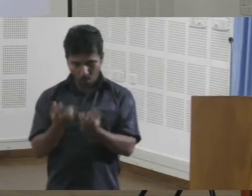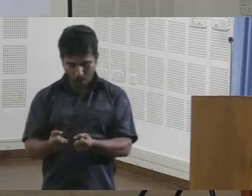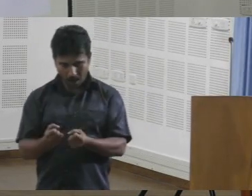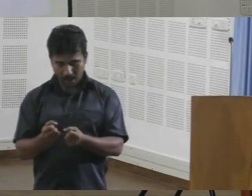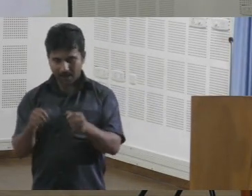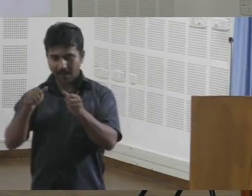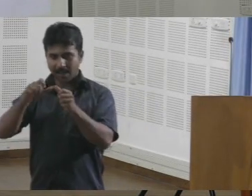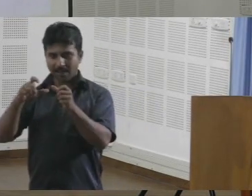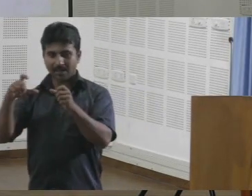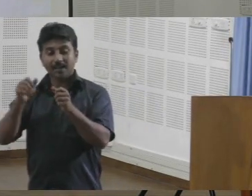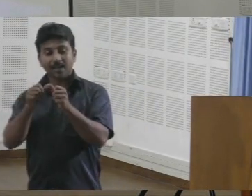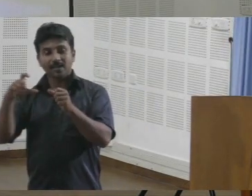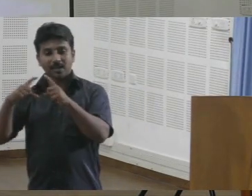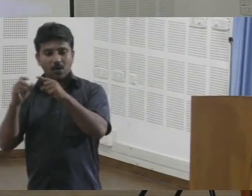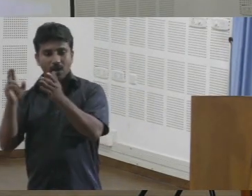actions.